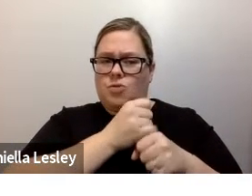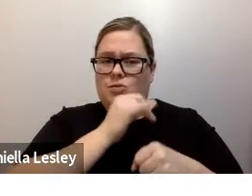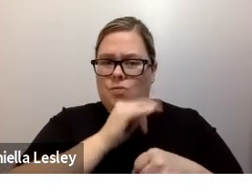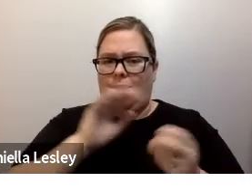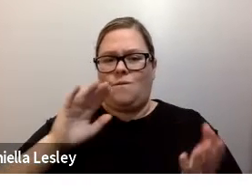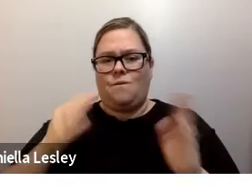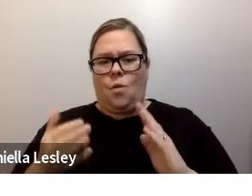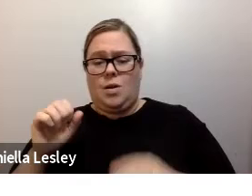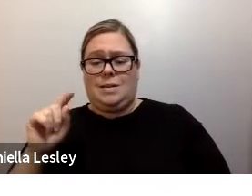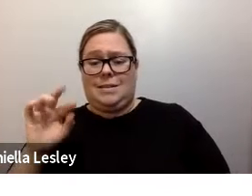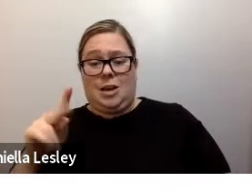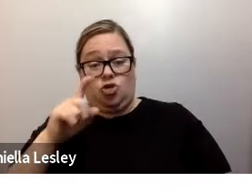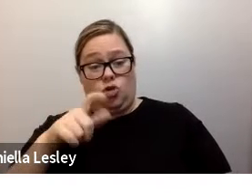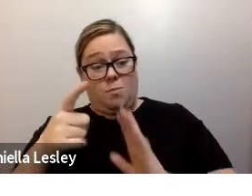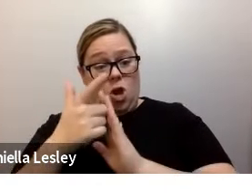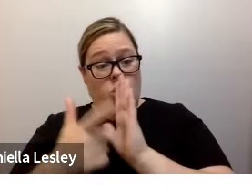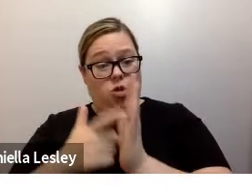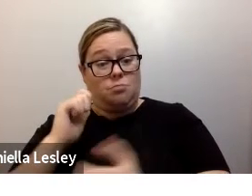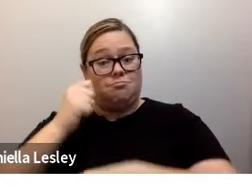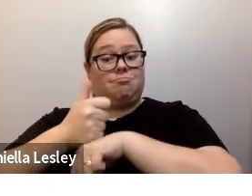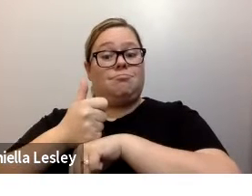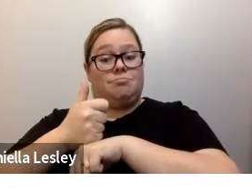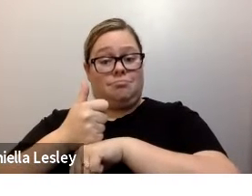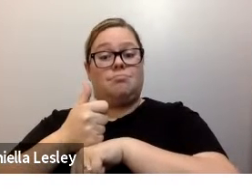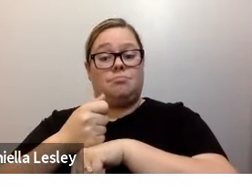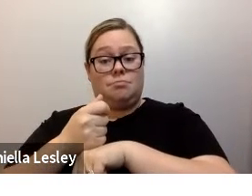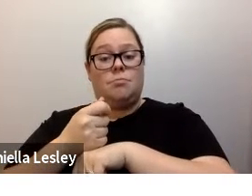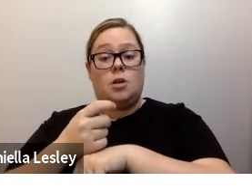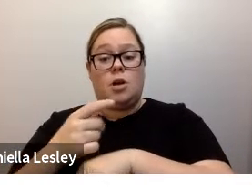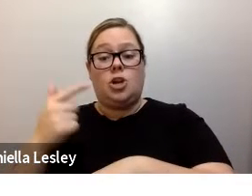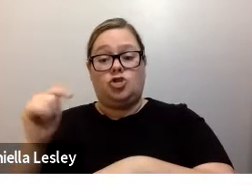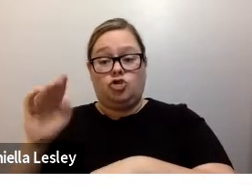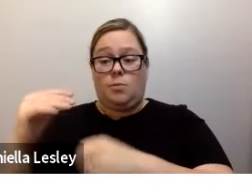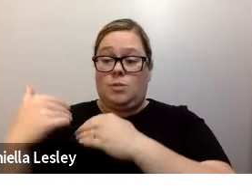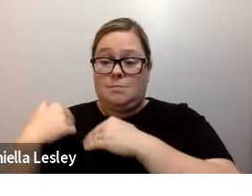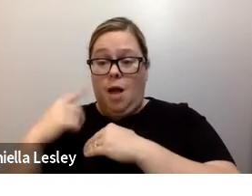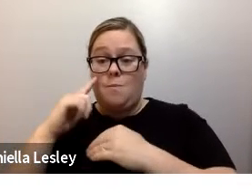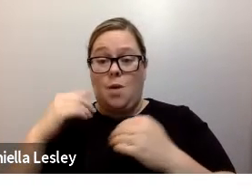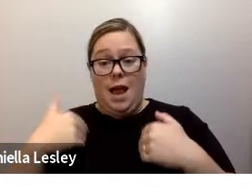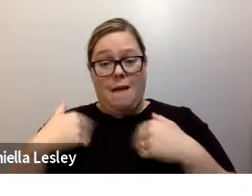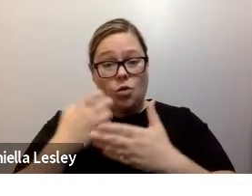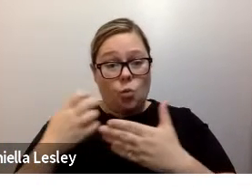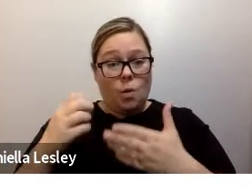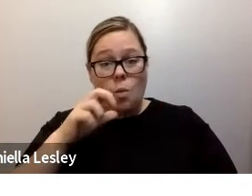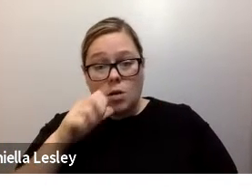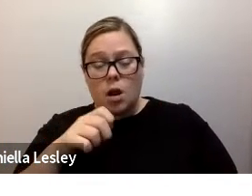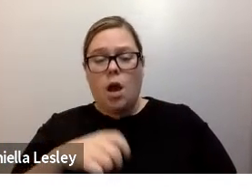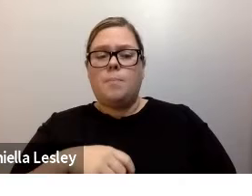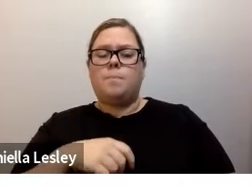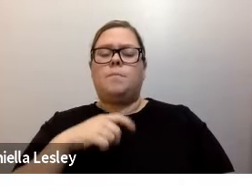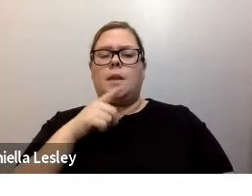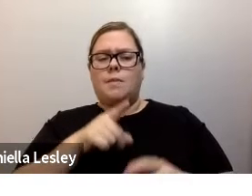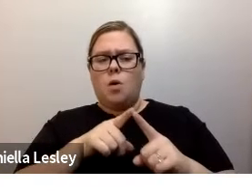law and legislation that holds gyms accountable for not carrying the equipment? They all felt like a market analysis